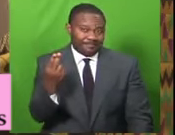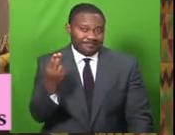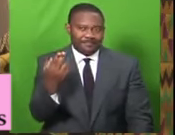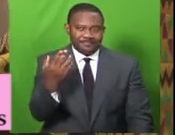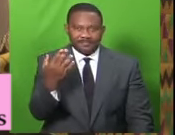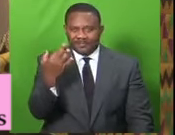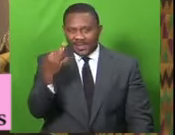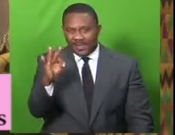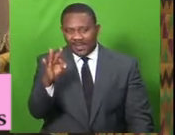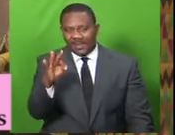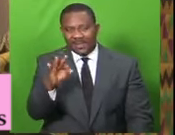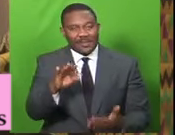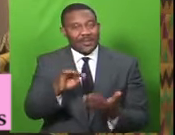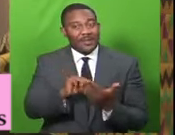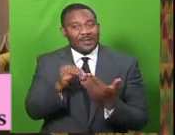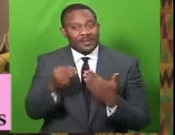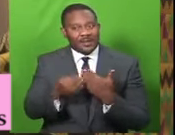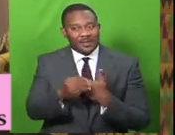9th March